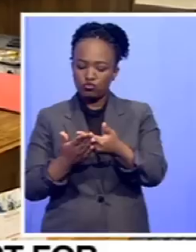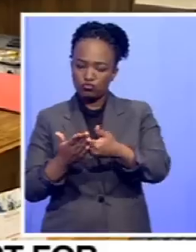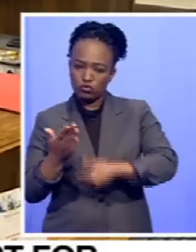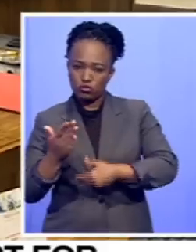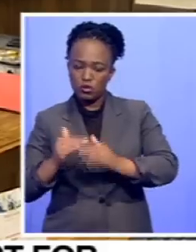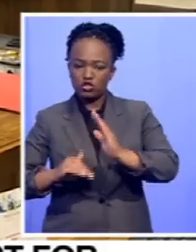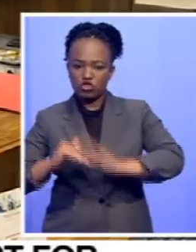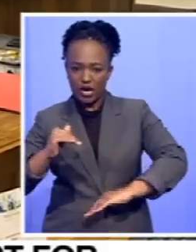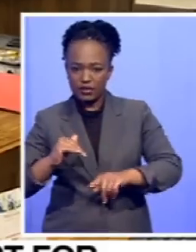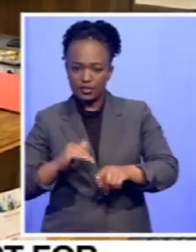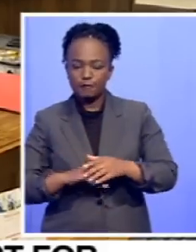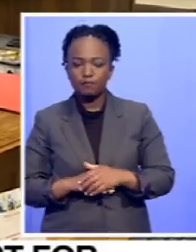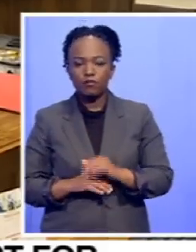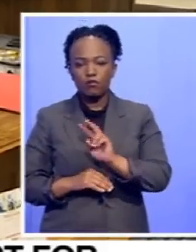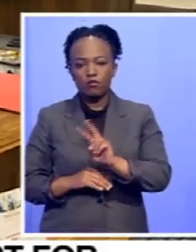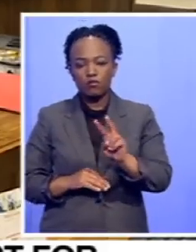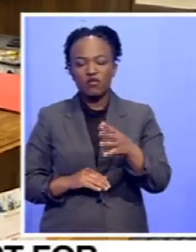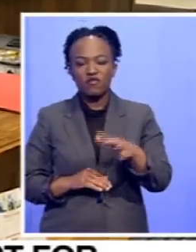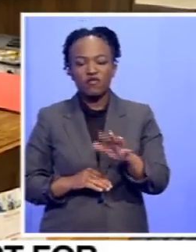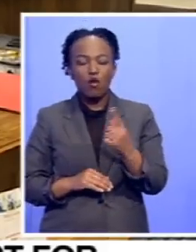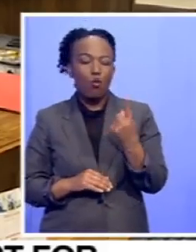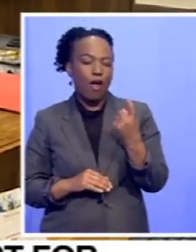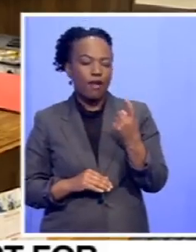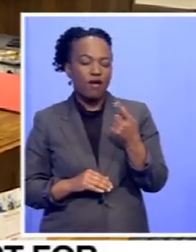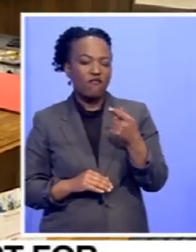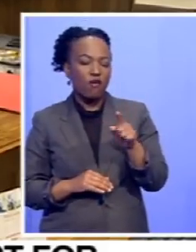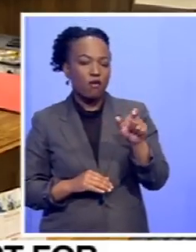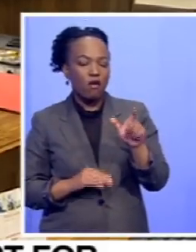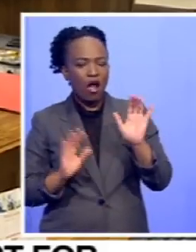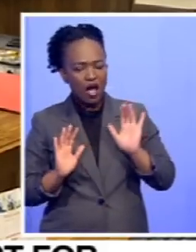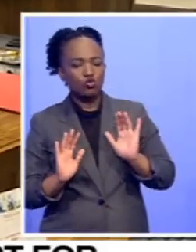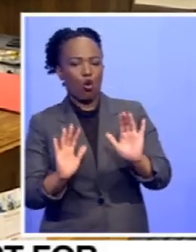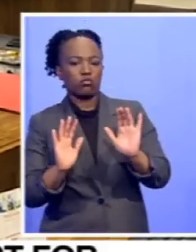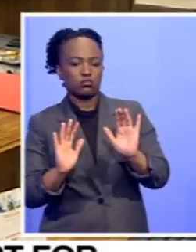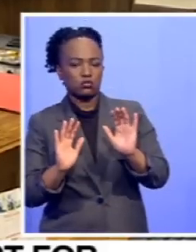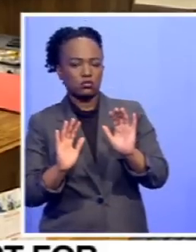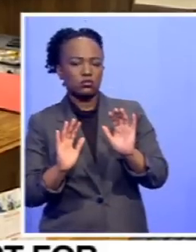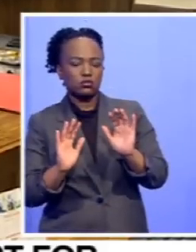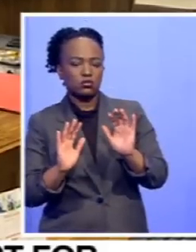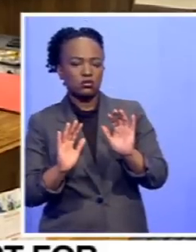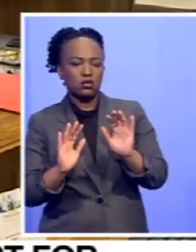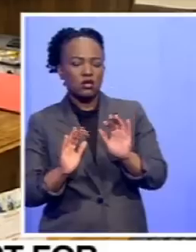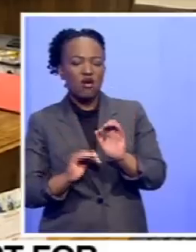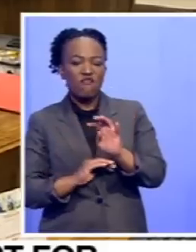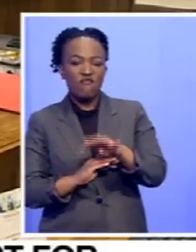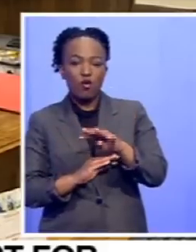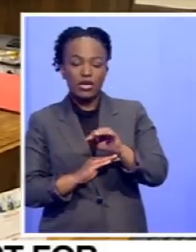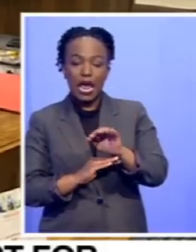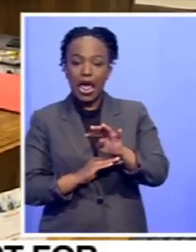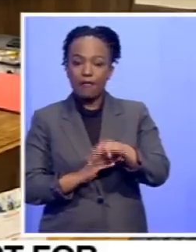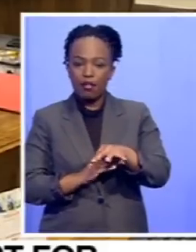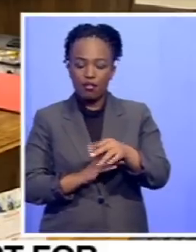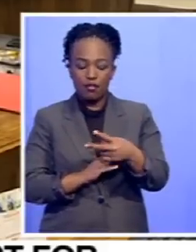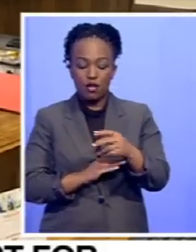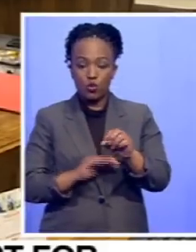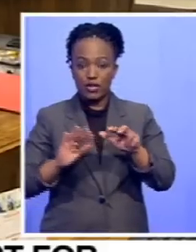22. The accused are arraigned on one count of common assault, where it is alleged that upon or about 14 April 2018, and